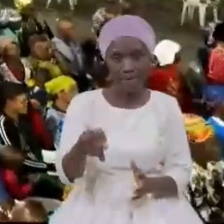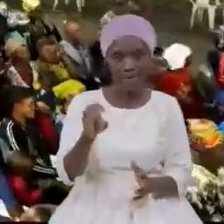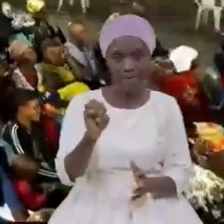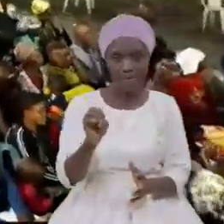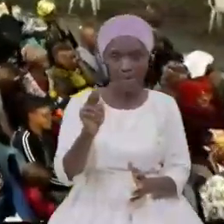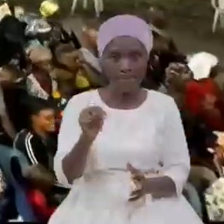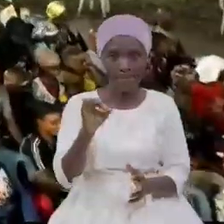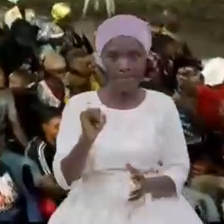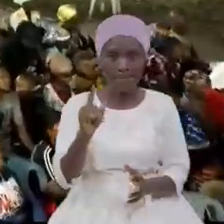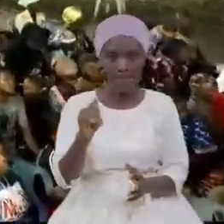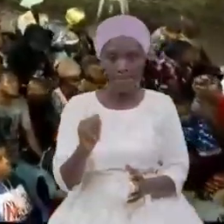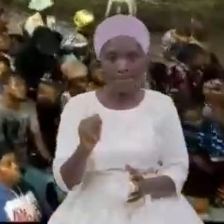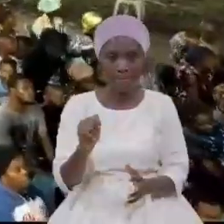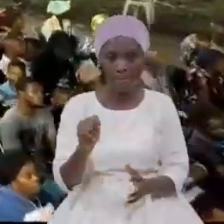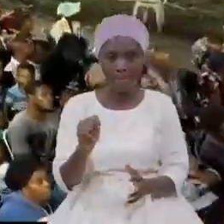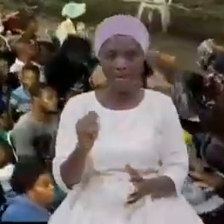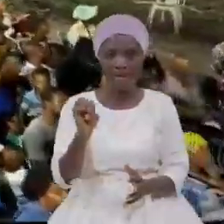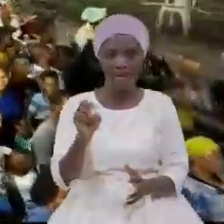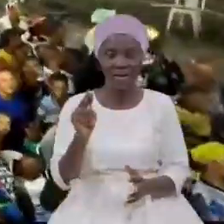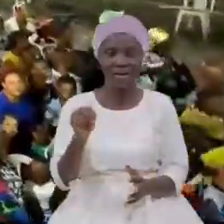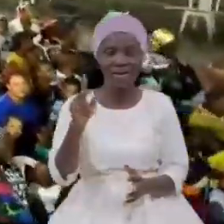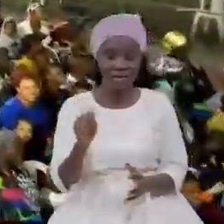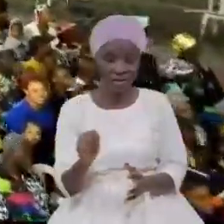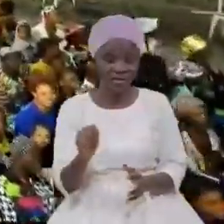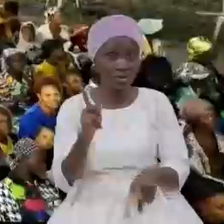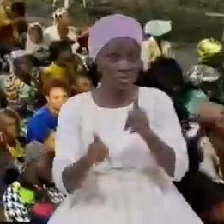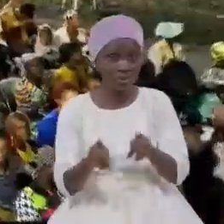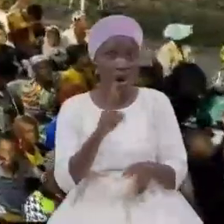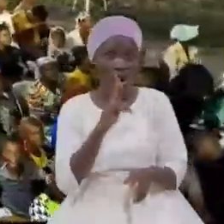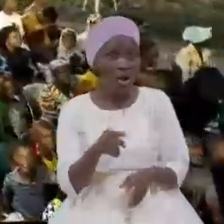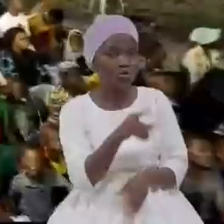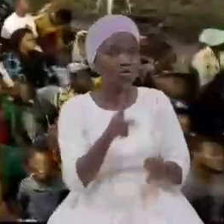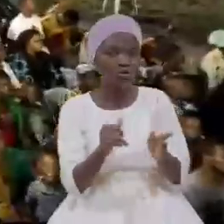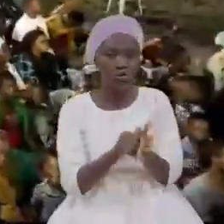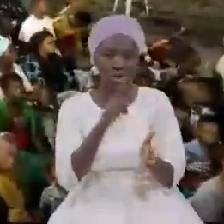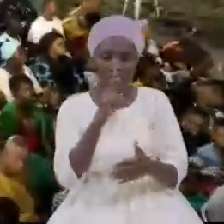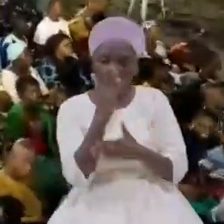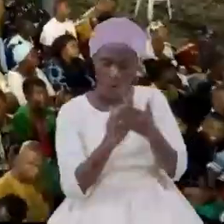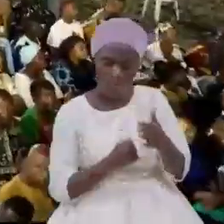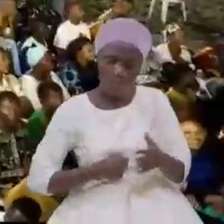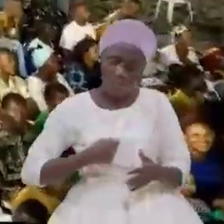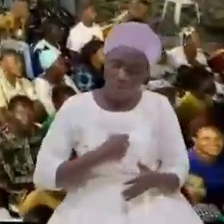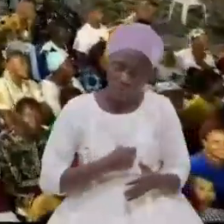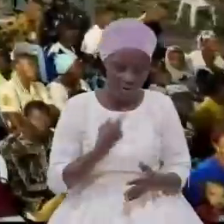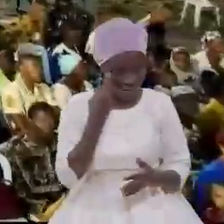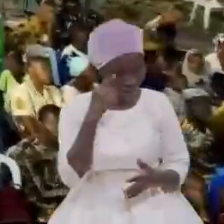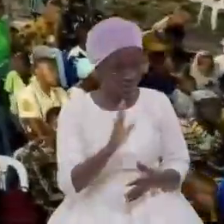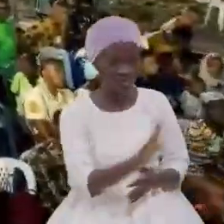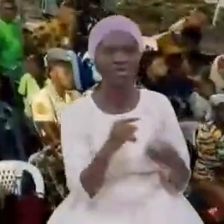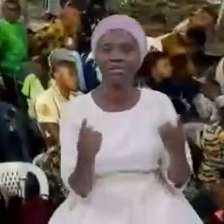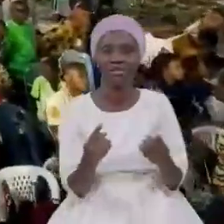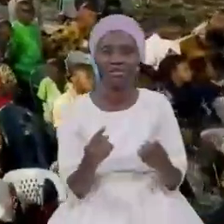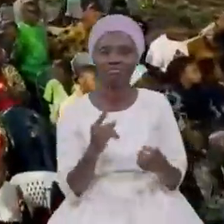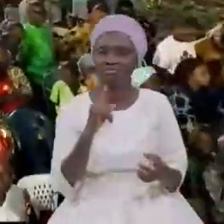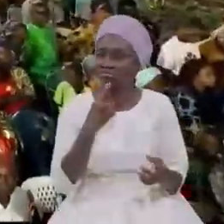are sorrowful for their sin. They're terribly sorry that they have sinned. And they come to the